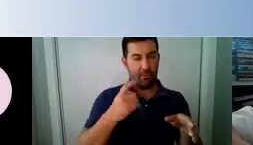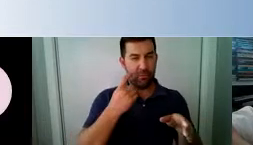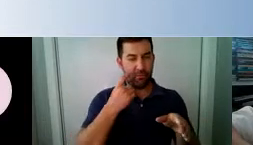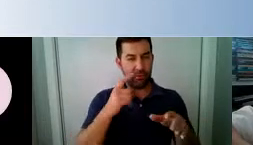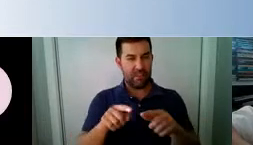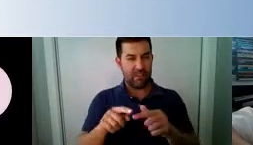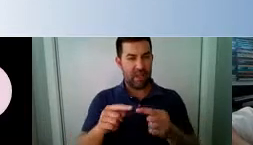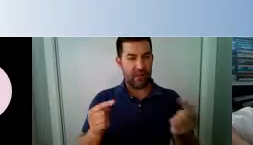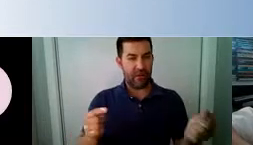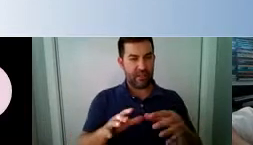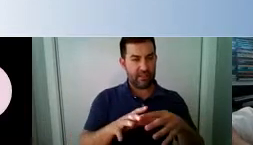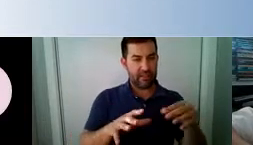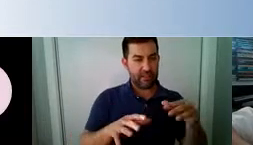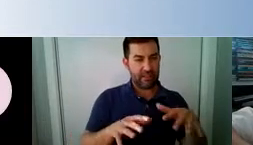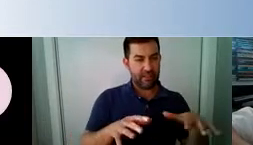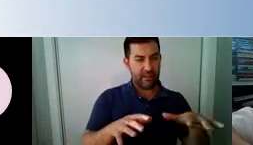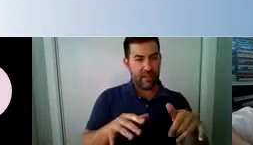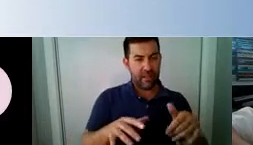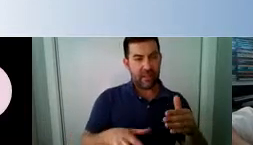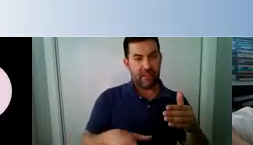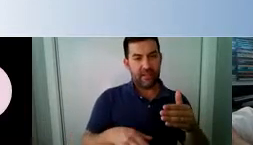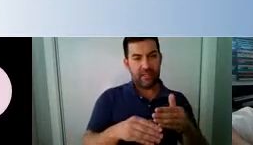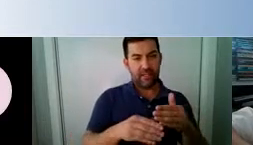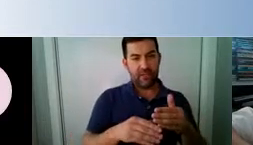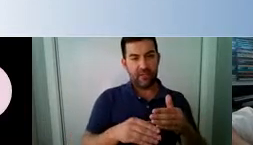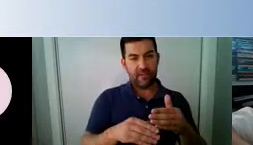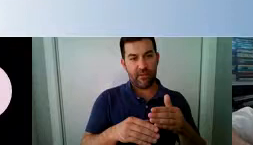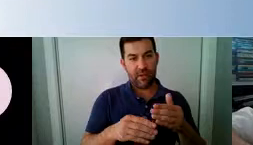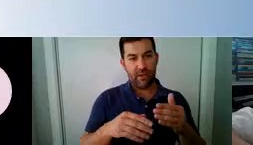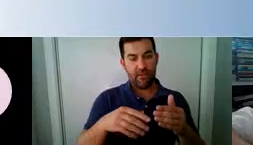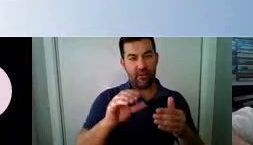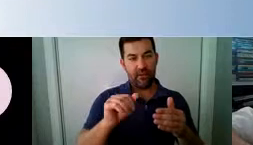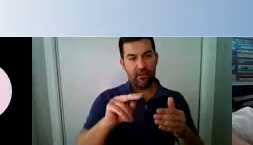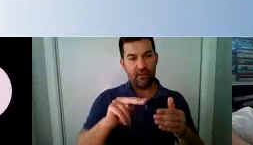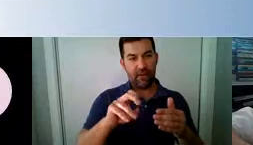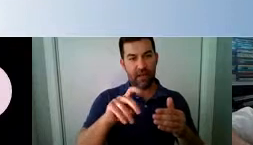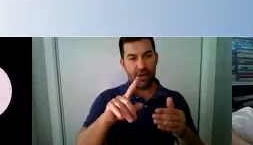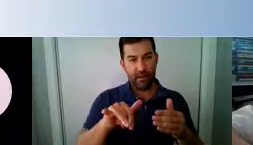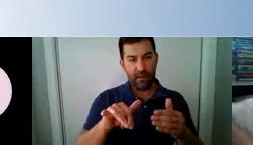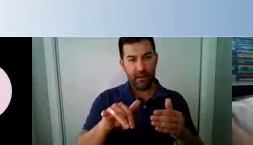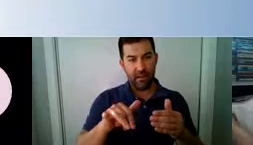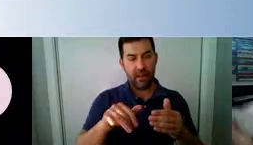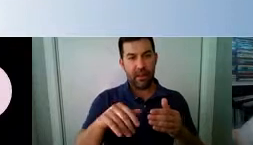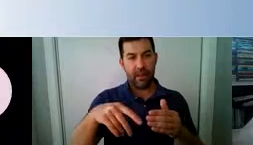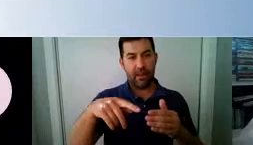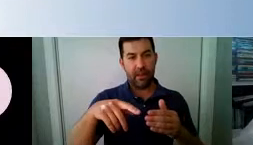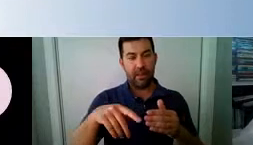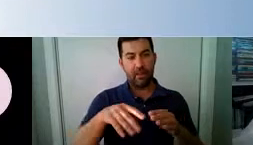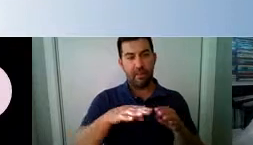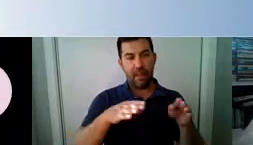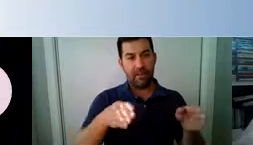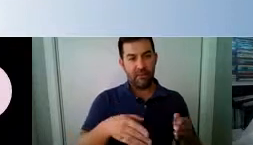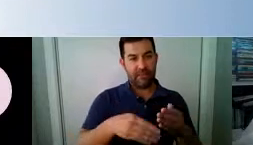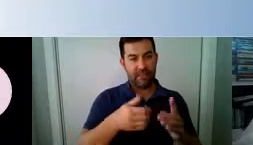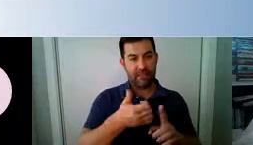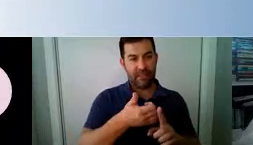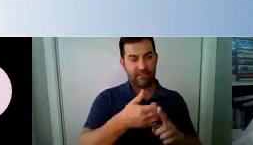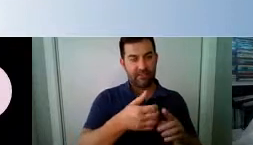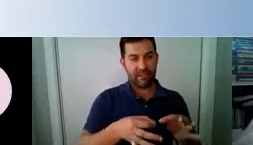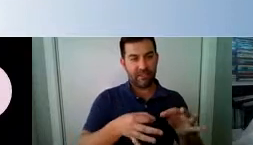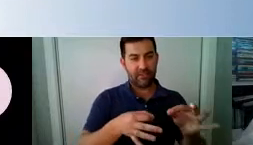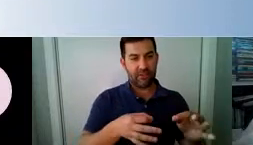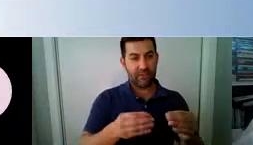looking. So this is that extension of the canopy and extension of the platform itself. Some more opportunity